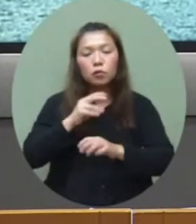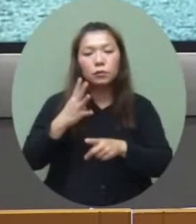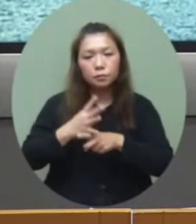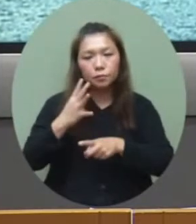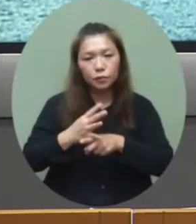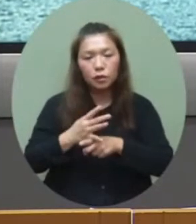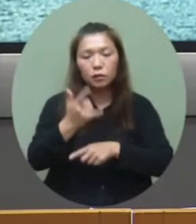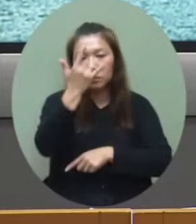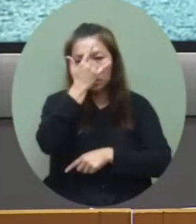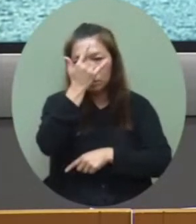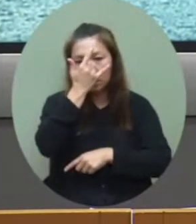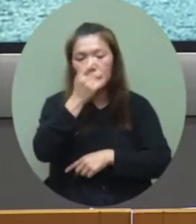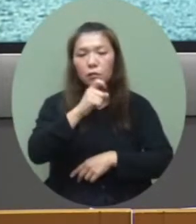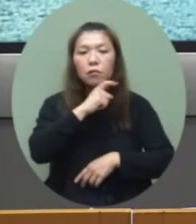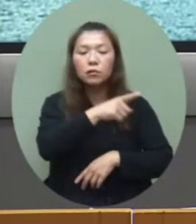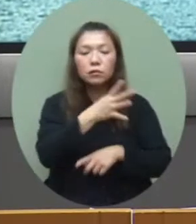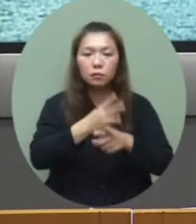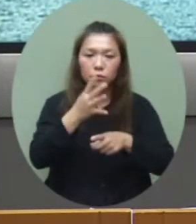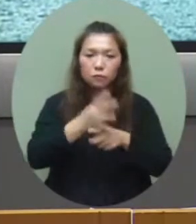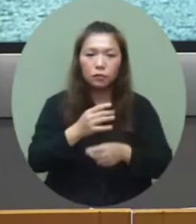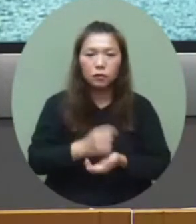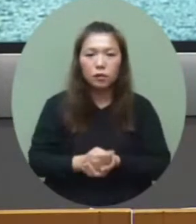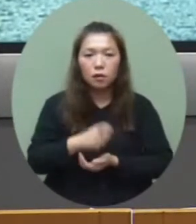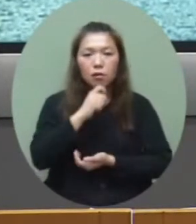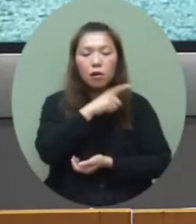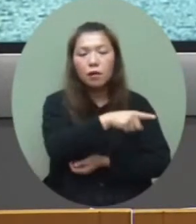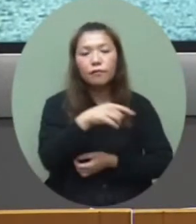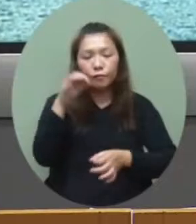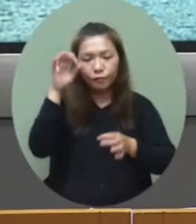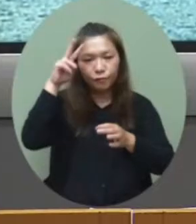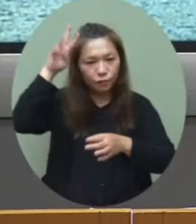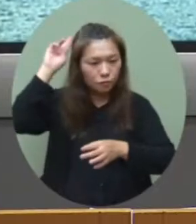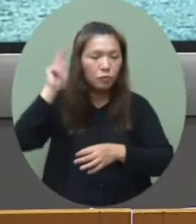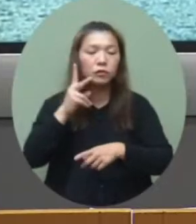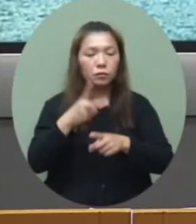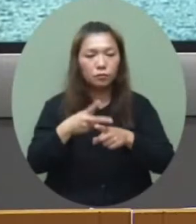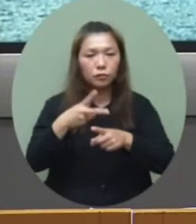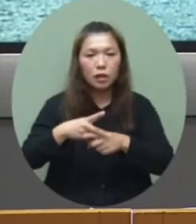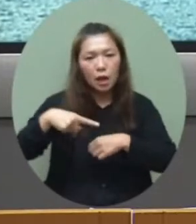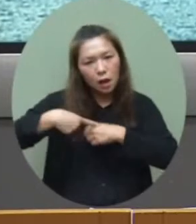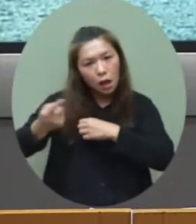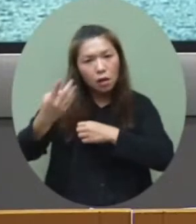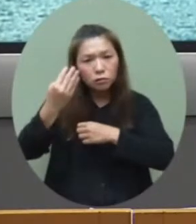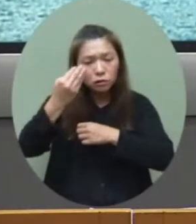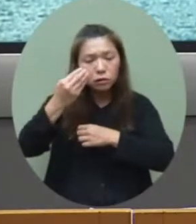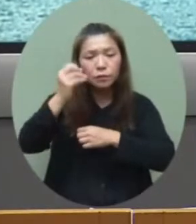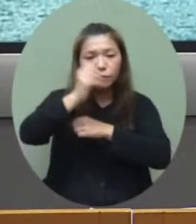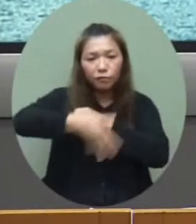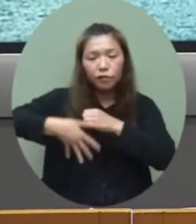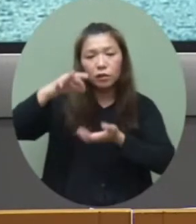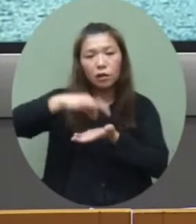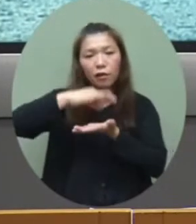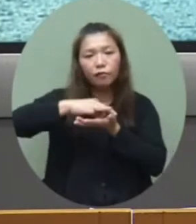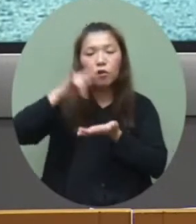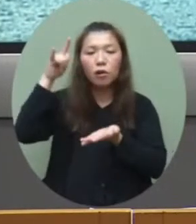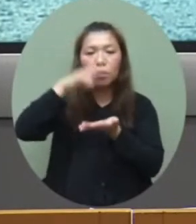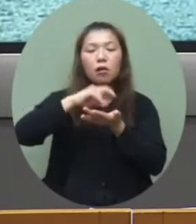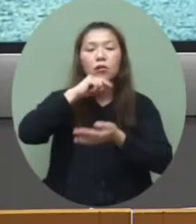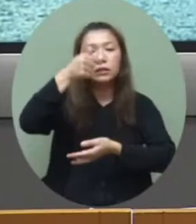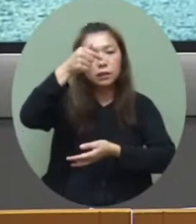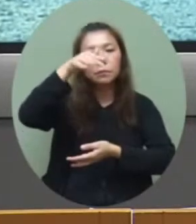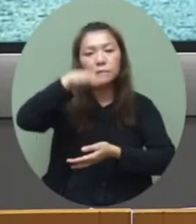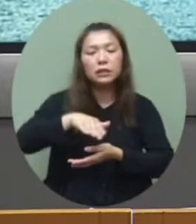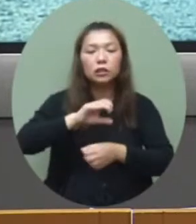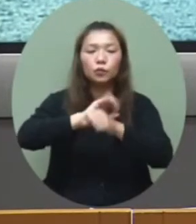Thailand as well, 14 for Singapore, and 12 from Germany, and also 12 from the Philippines. As for the 40